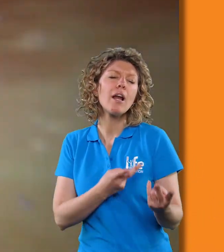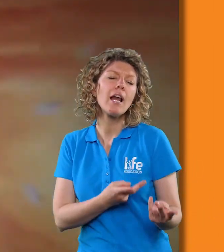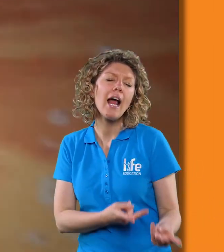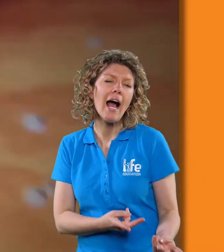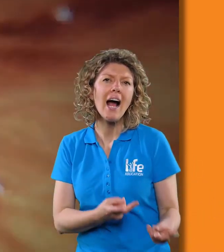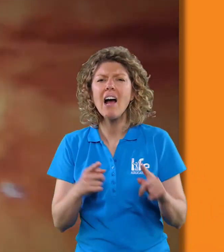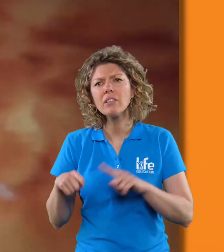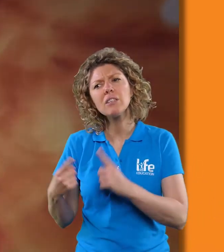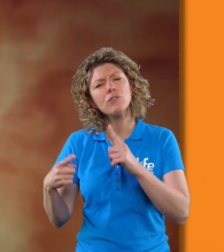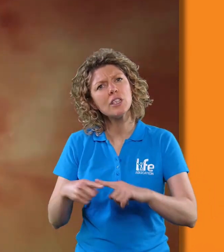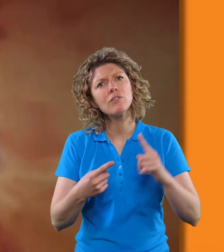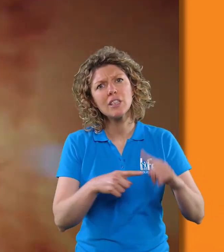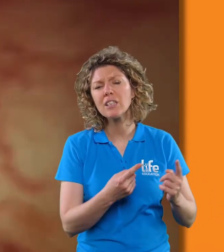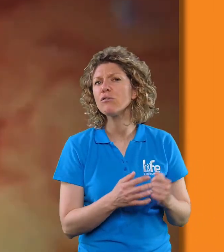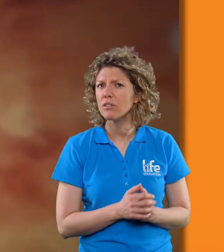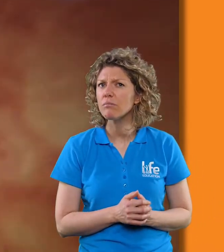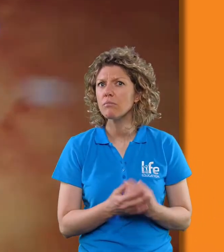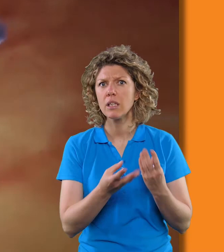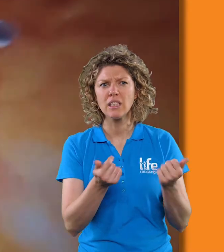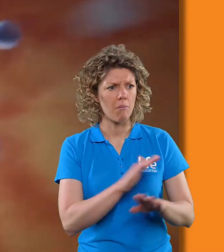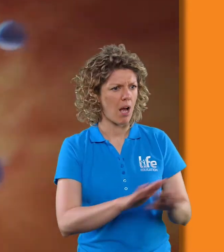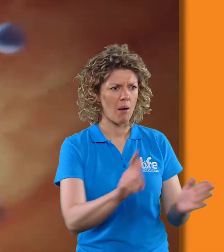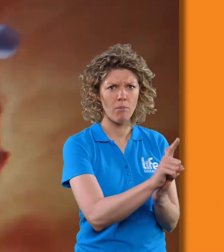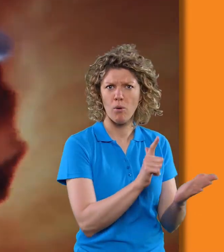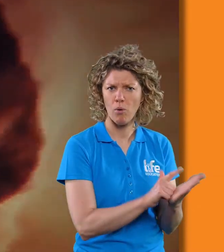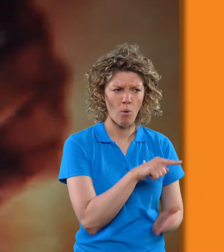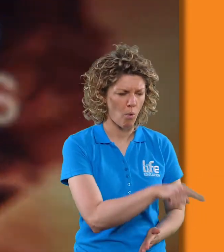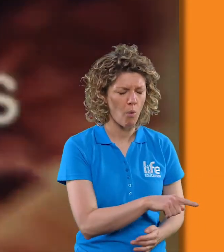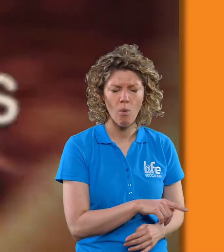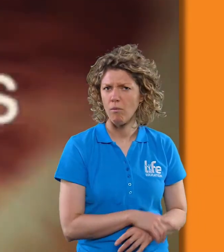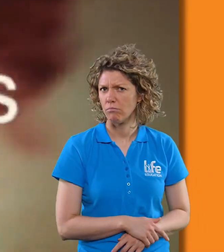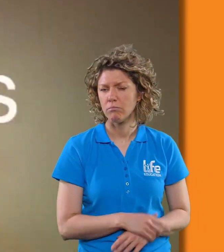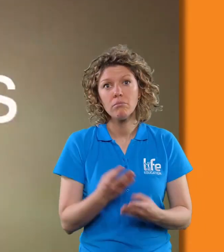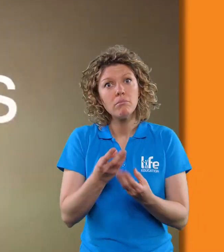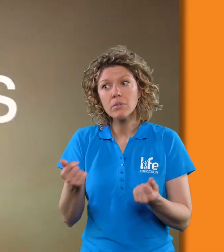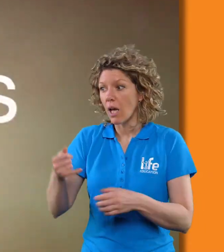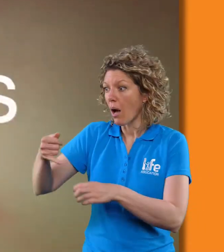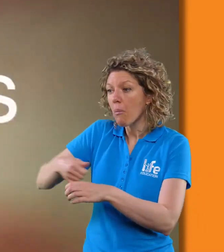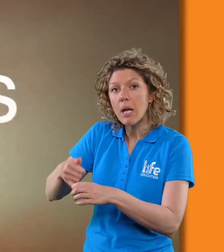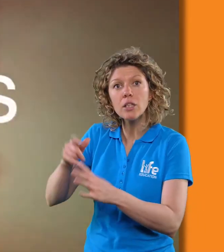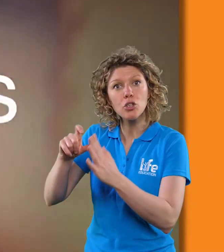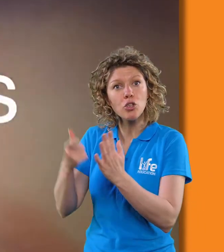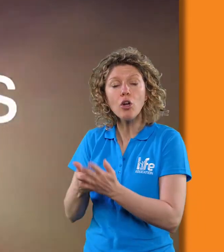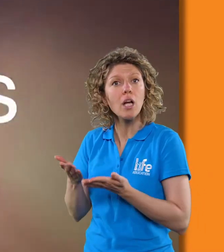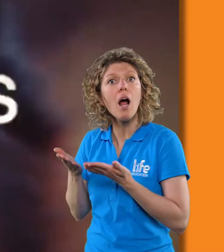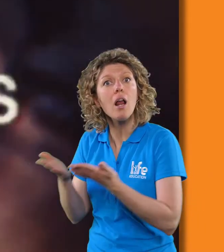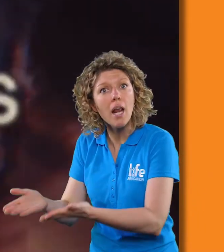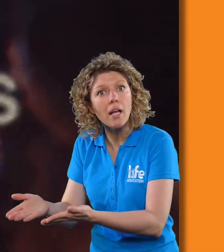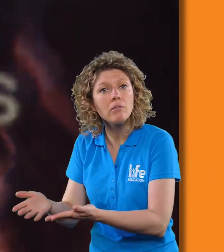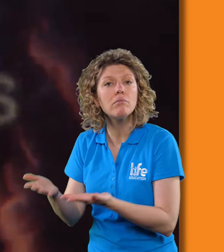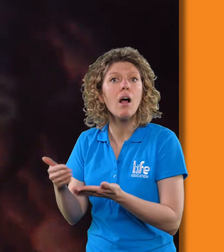are illegal, such as heroin. Others are available as medicines with a prescription from a doctor and are used to help with